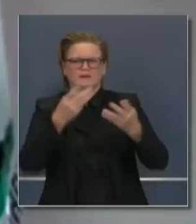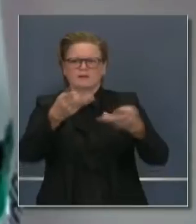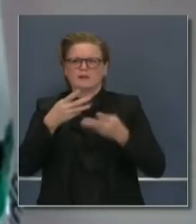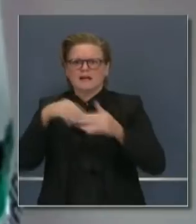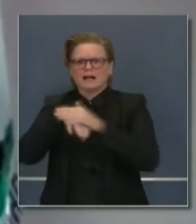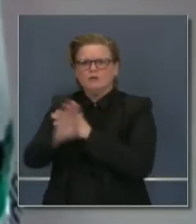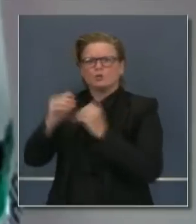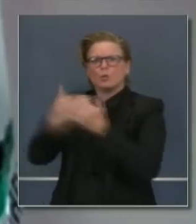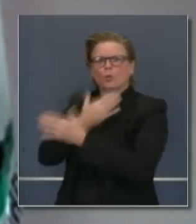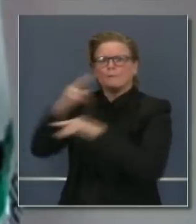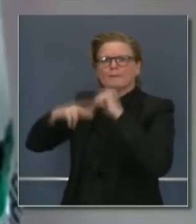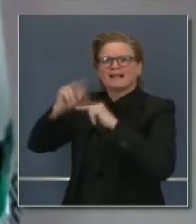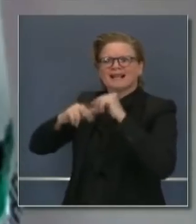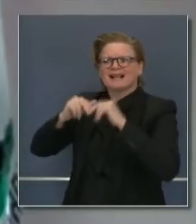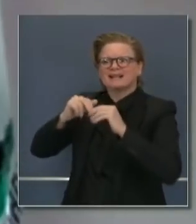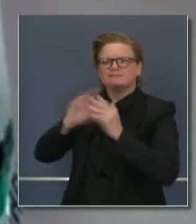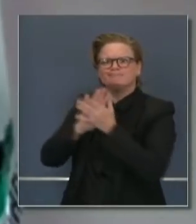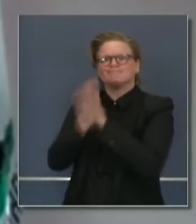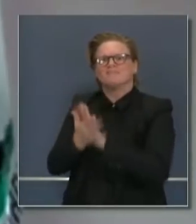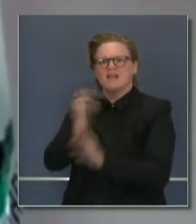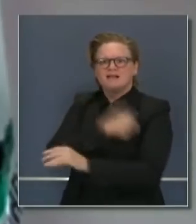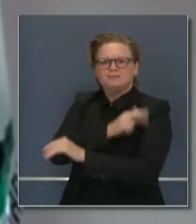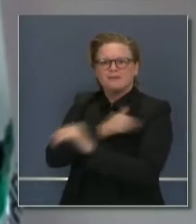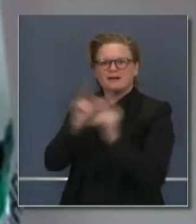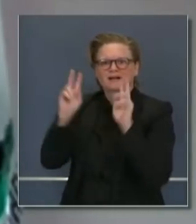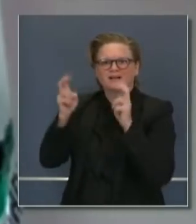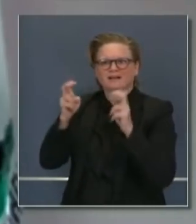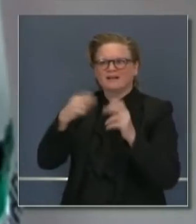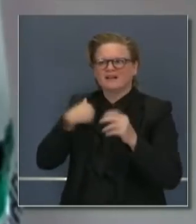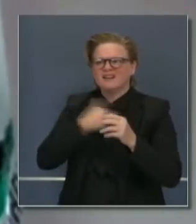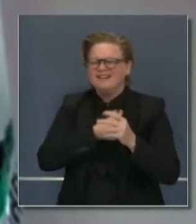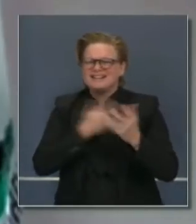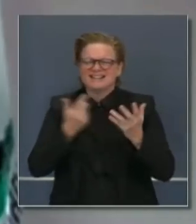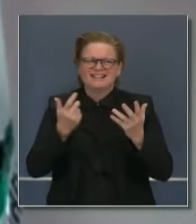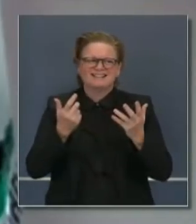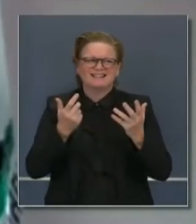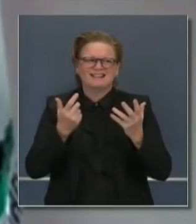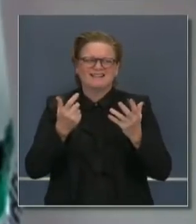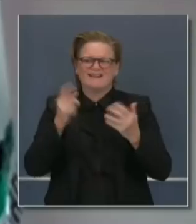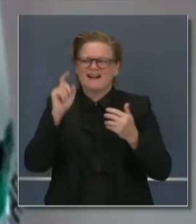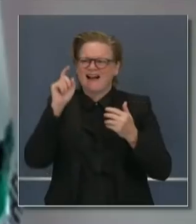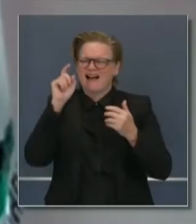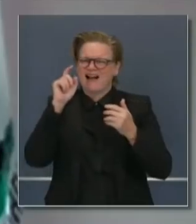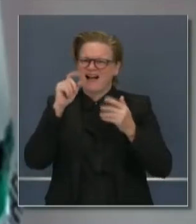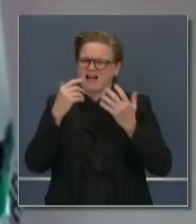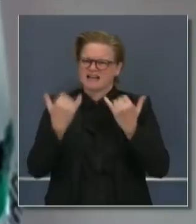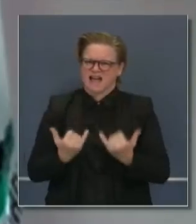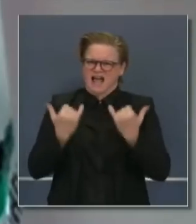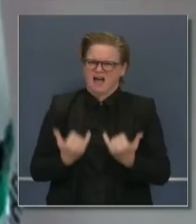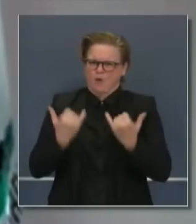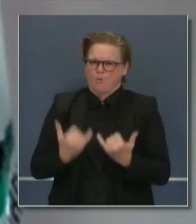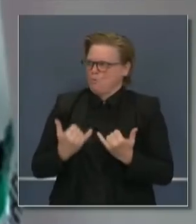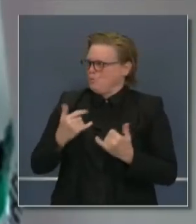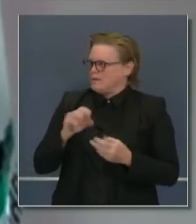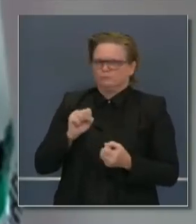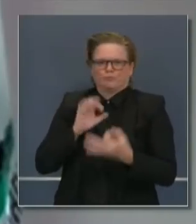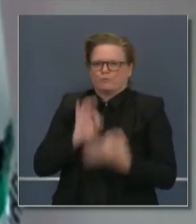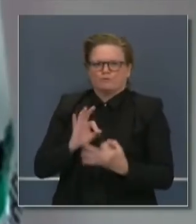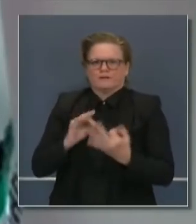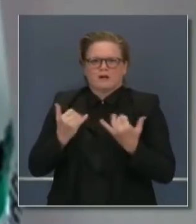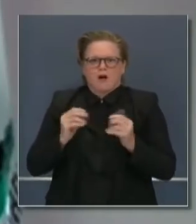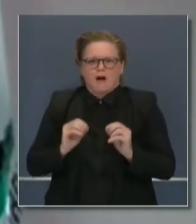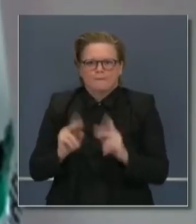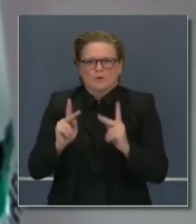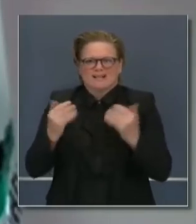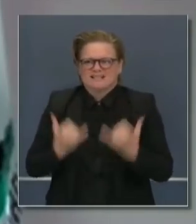little. And it's really an opportunity, as the governor said, to save a life of a loved one, save a life of a neighbor who